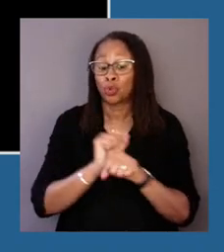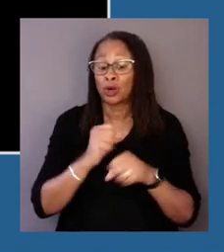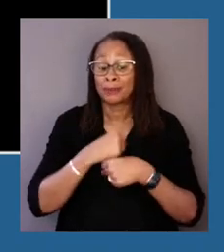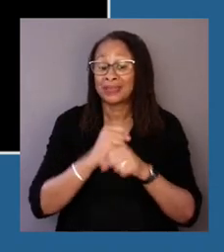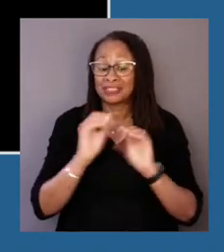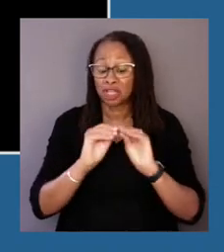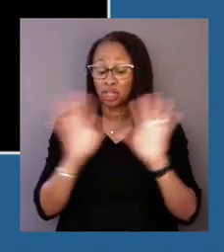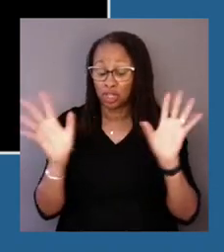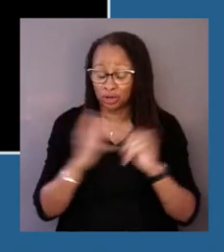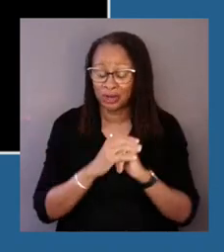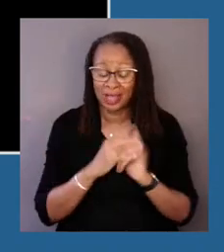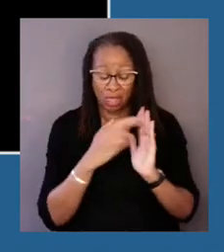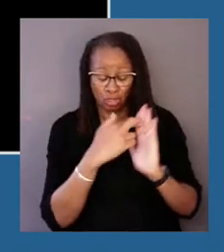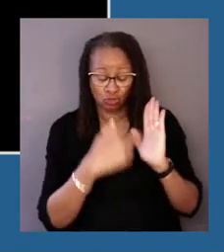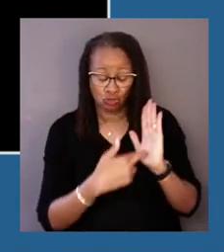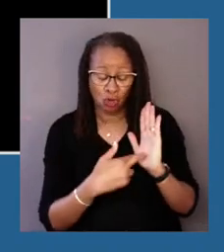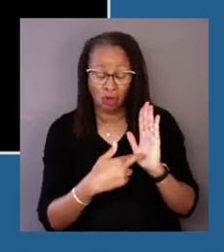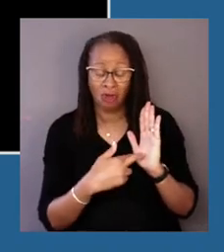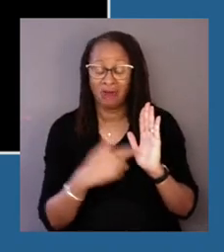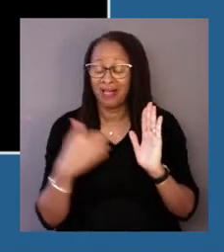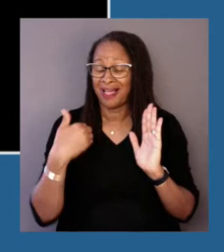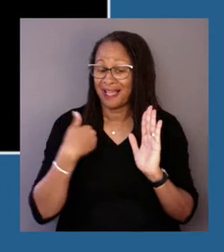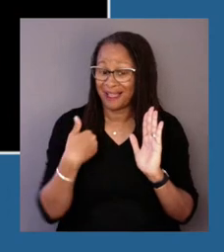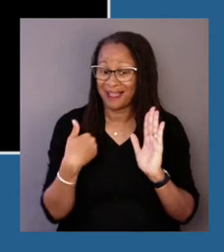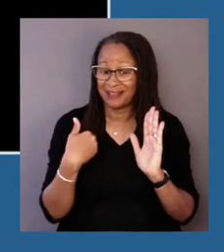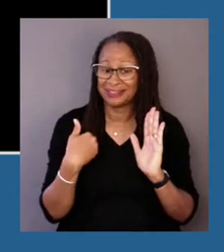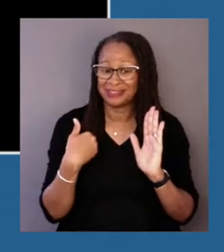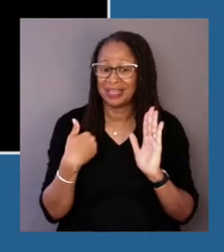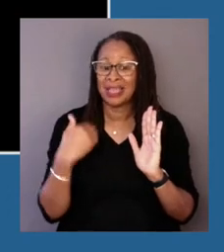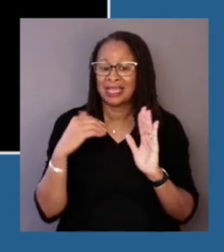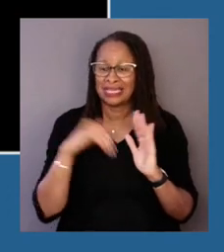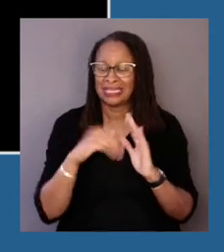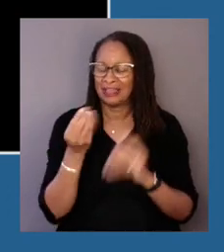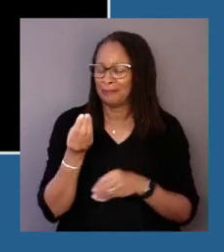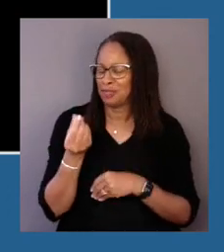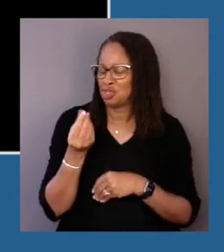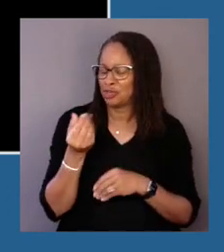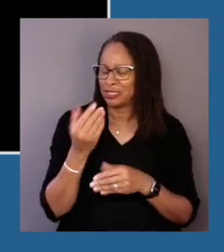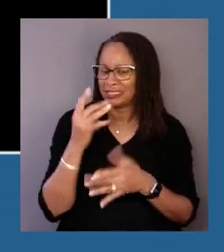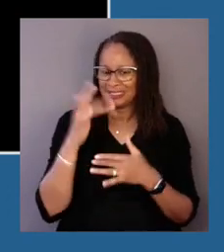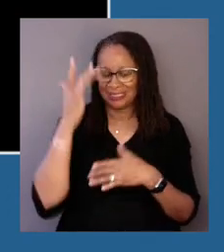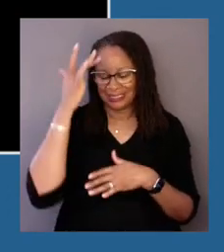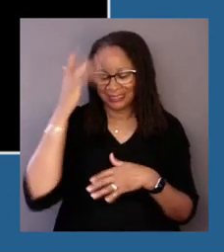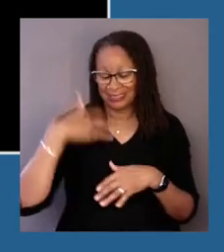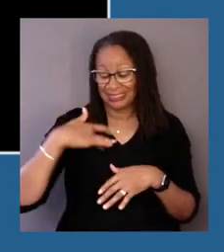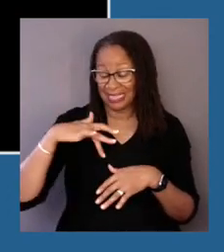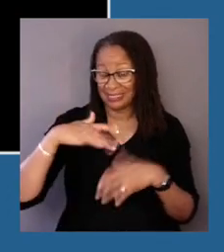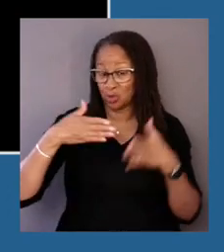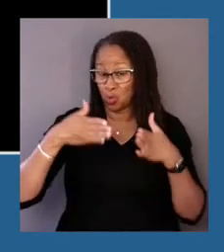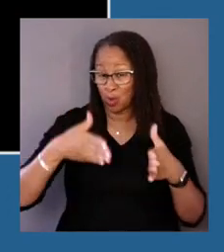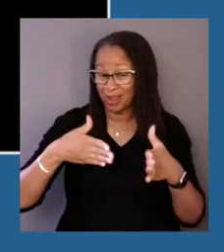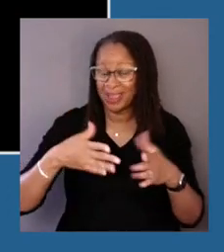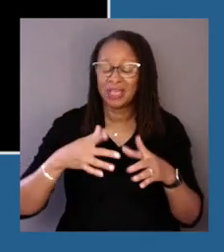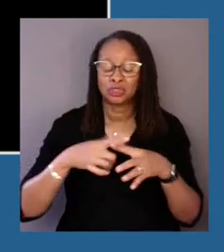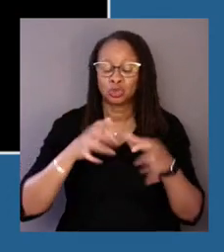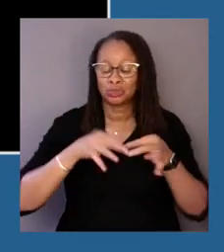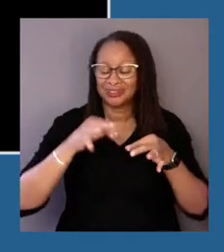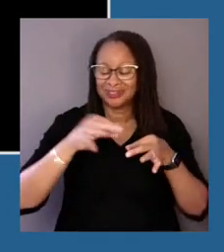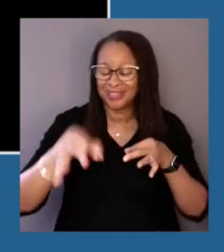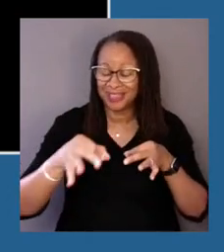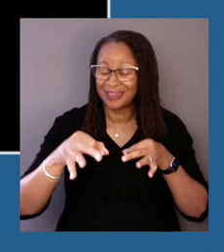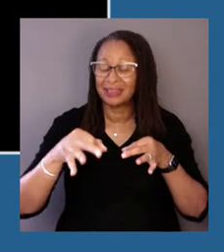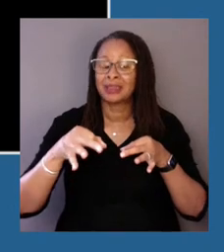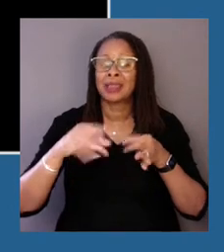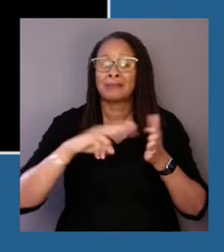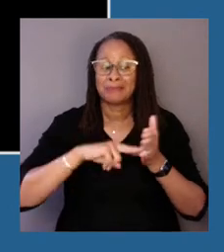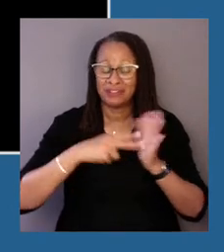this disinformation has played in a very material sense in delaying meaningful action on climate. So it is one